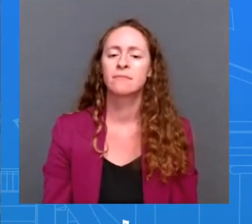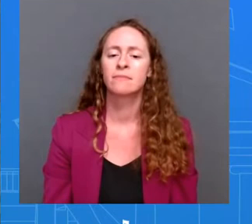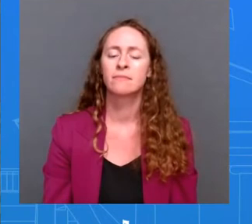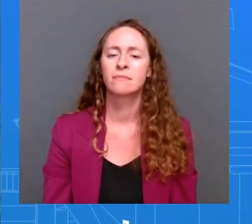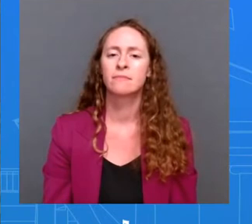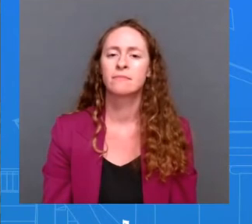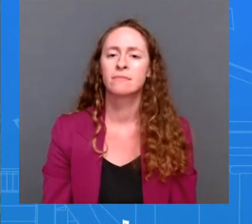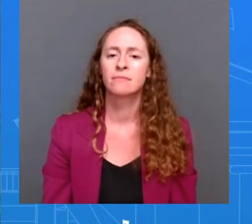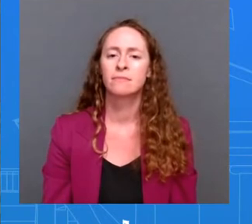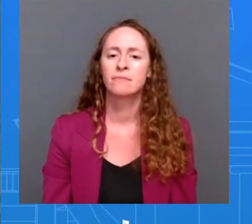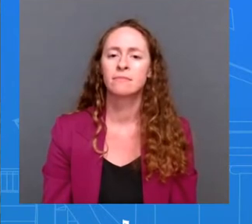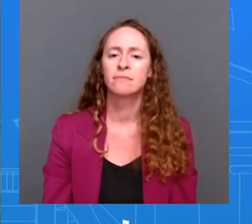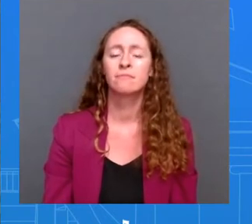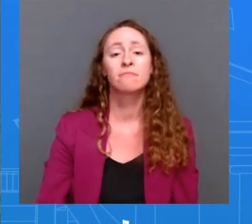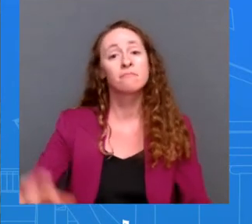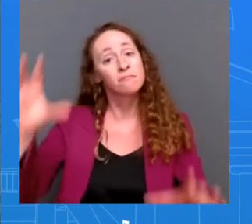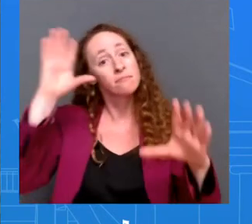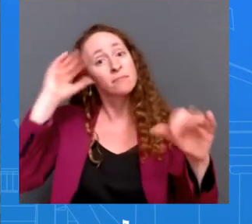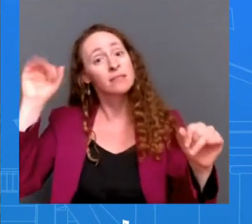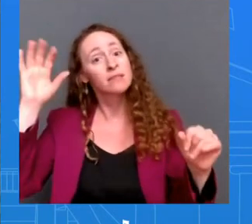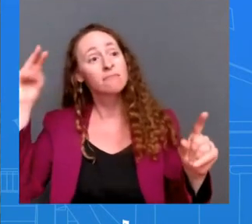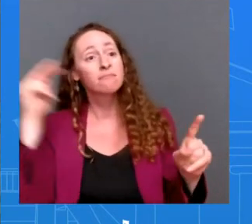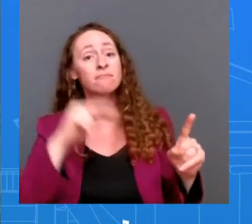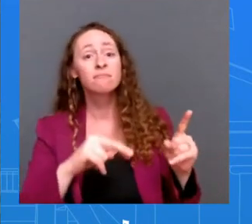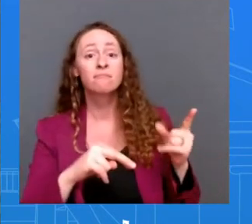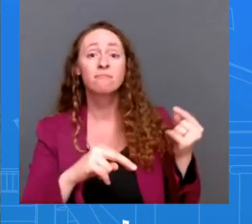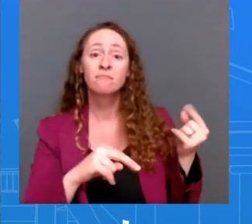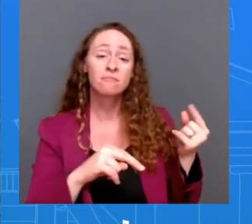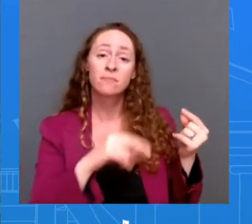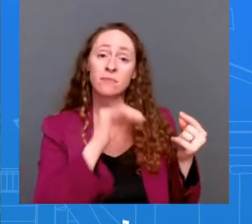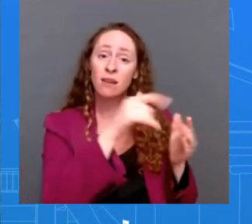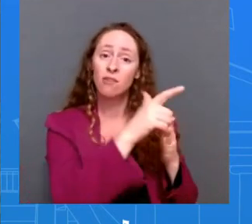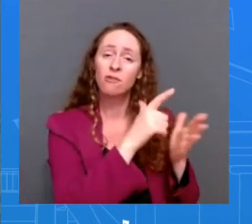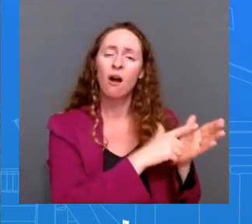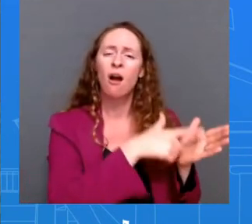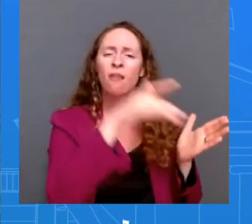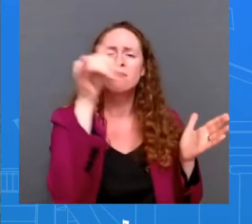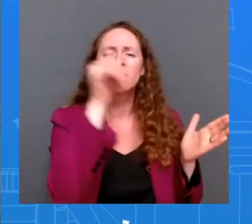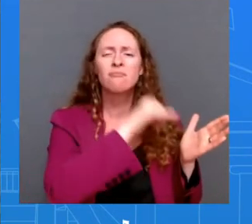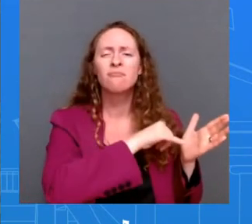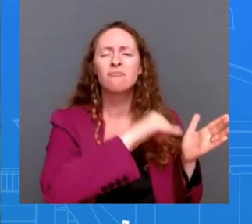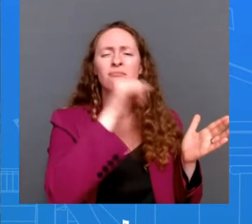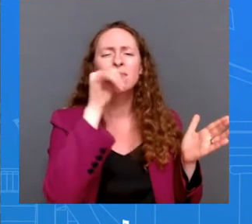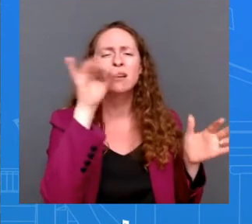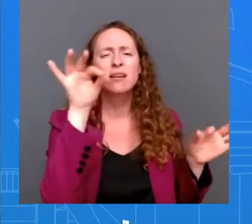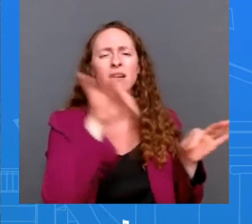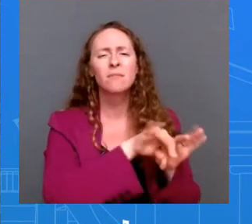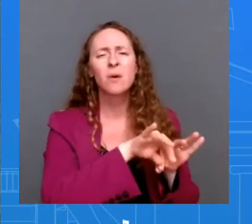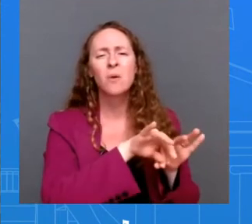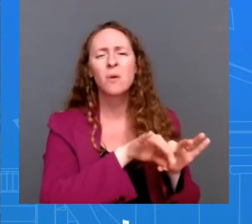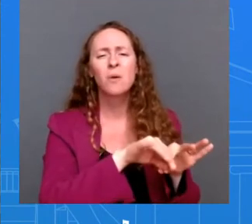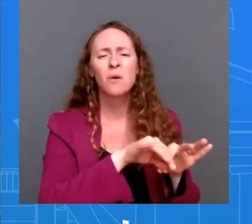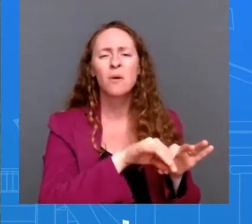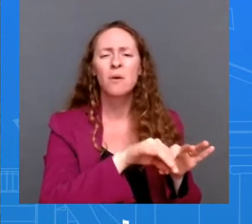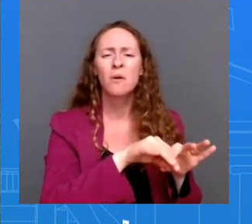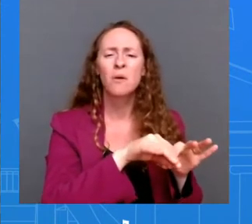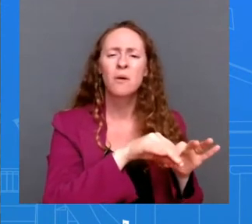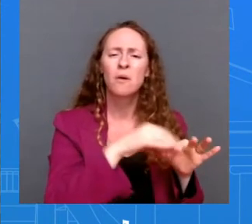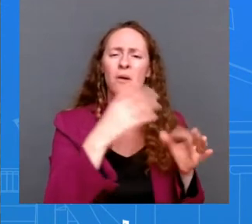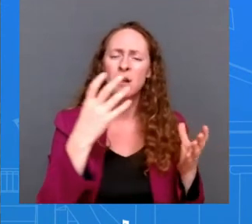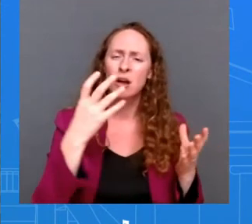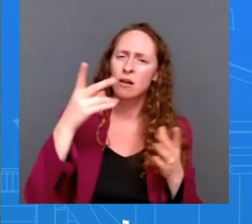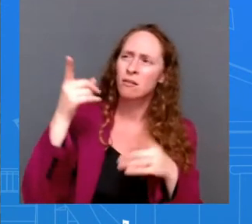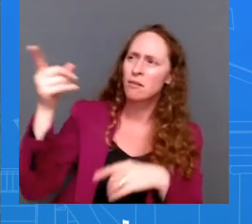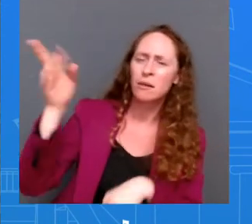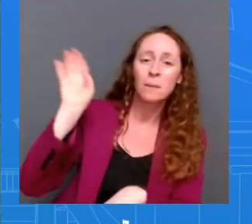is so critical and important. And when you think about the corporate tax component, that 15%, you have corporations